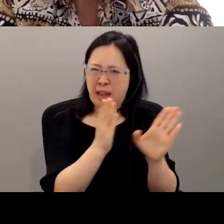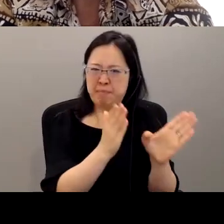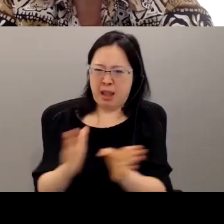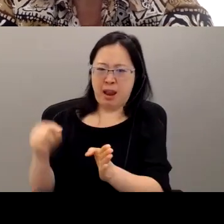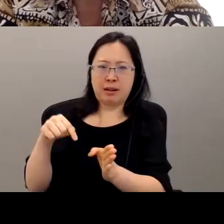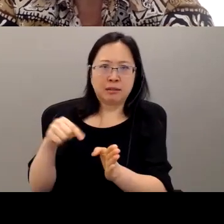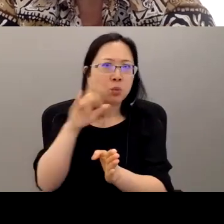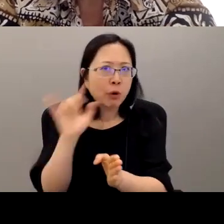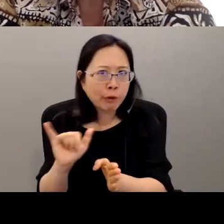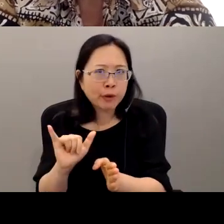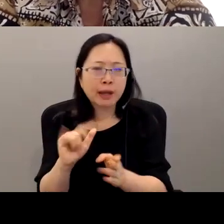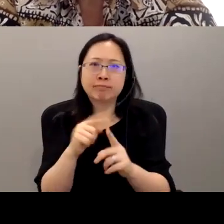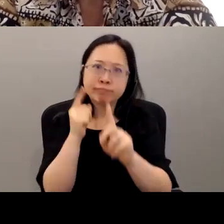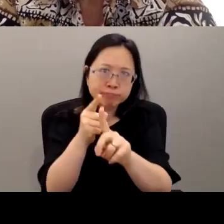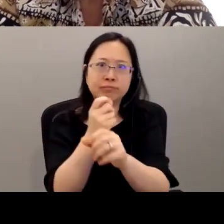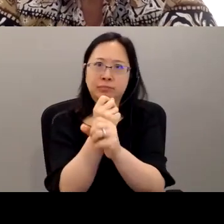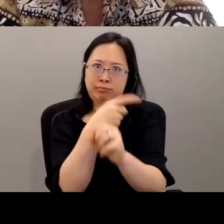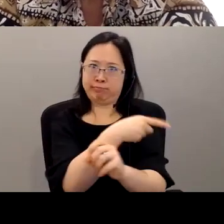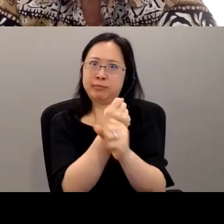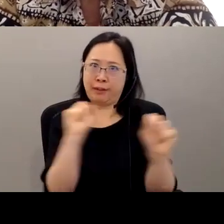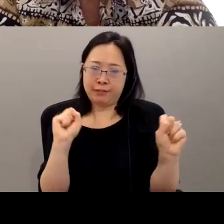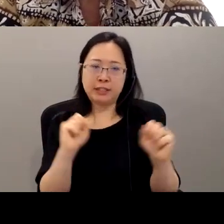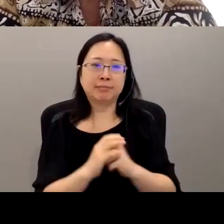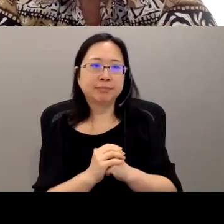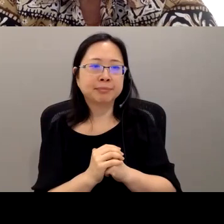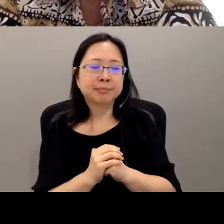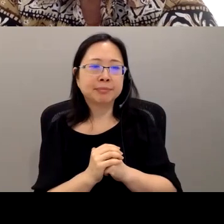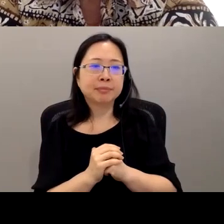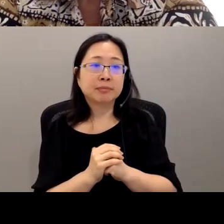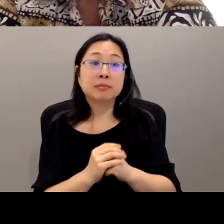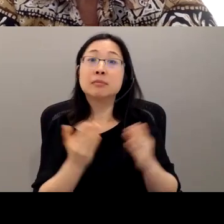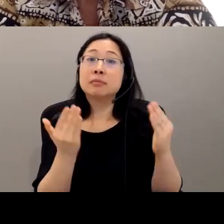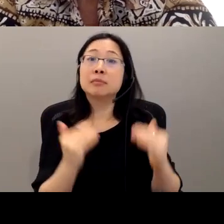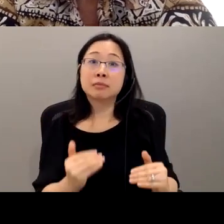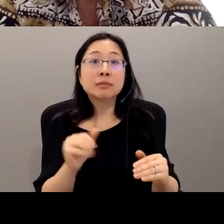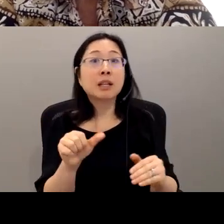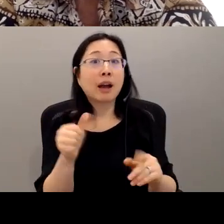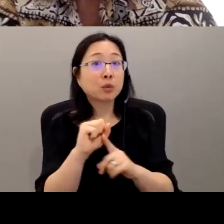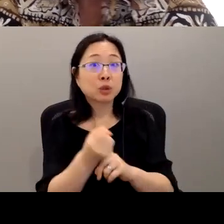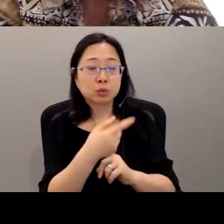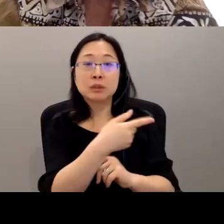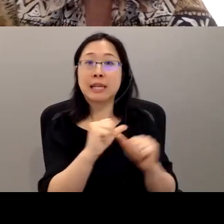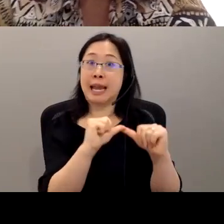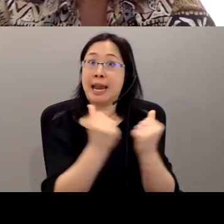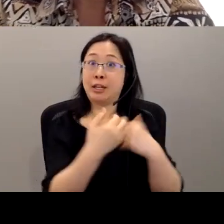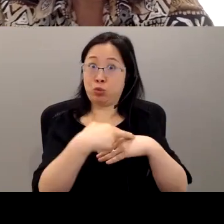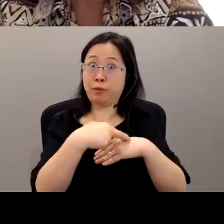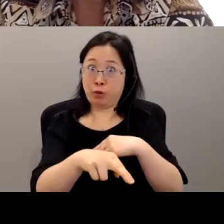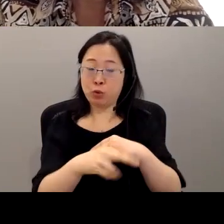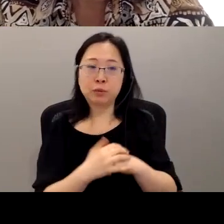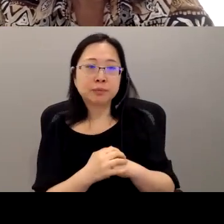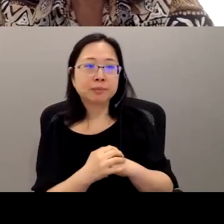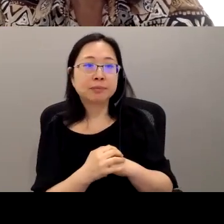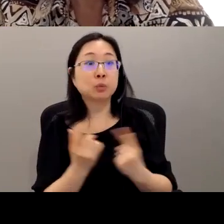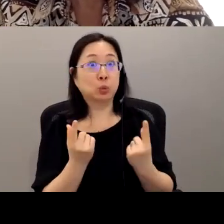the safety plan. When an agency referral comes in, then we would want to connect with